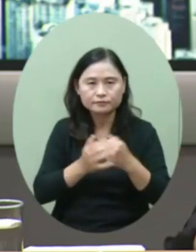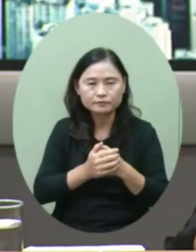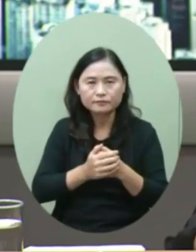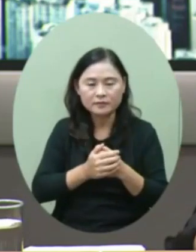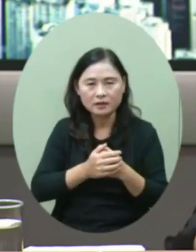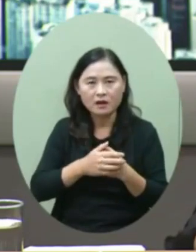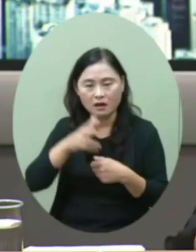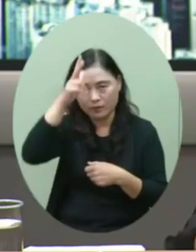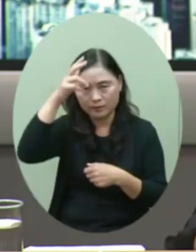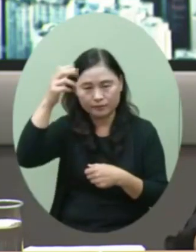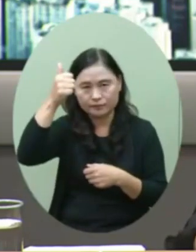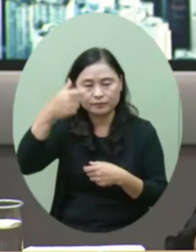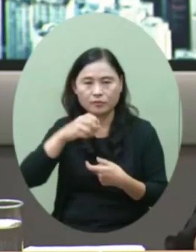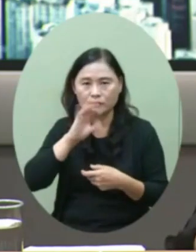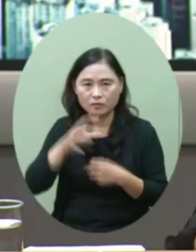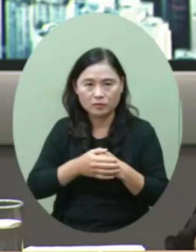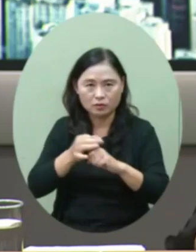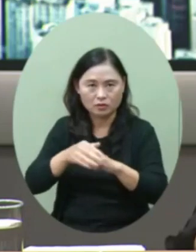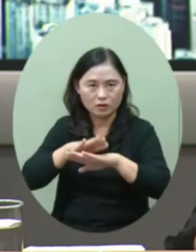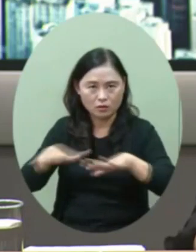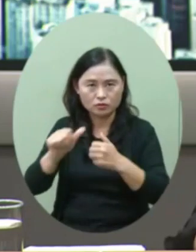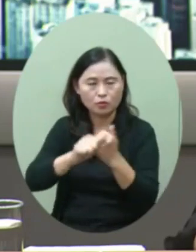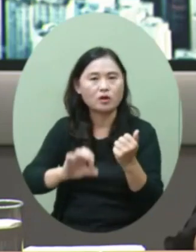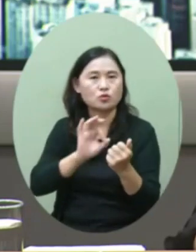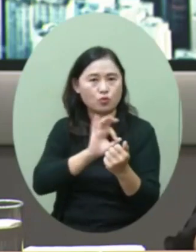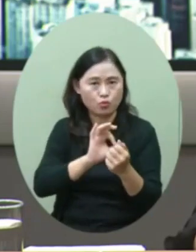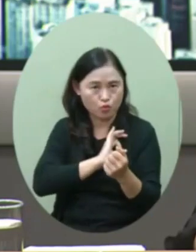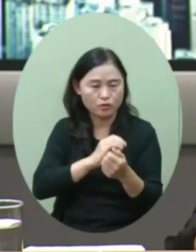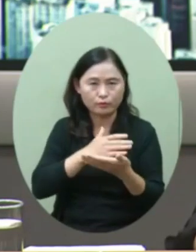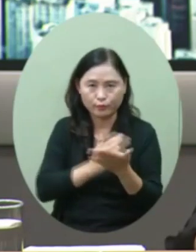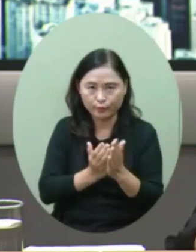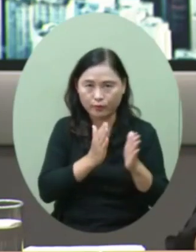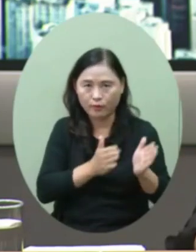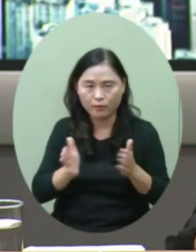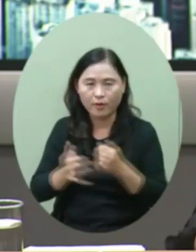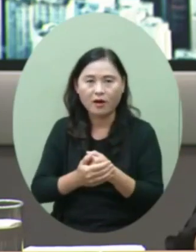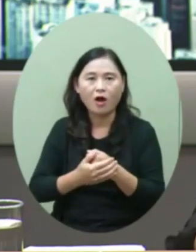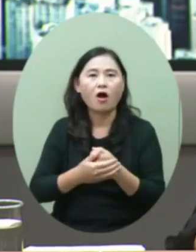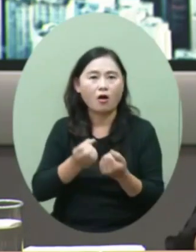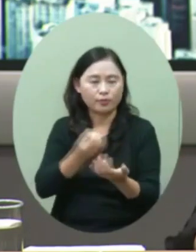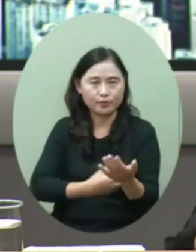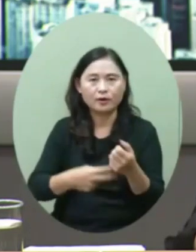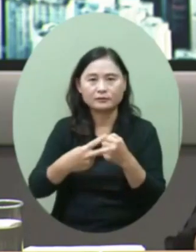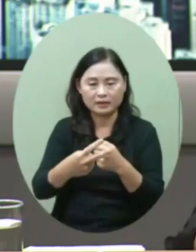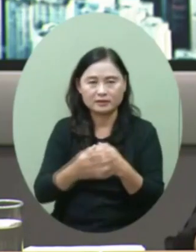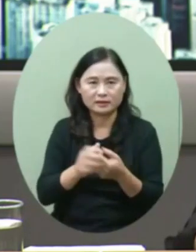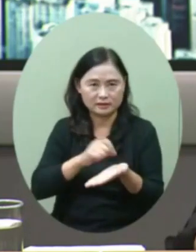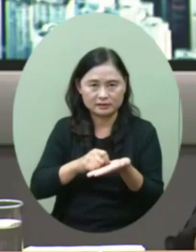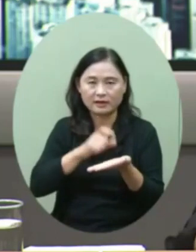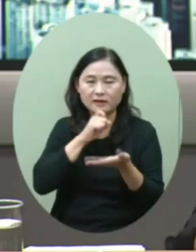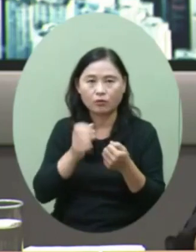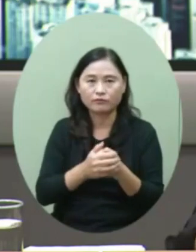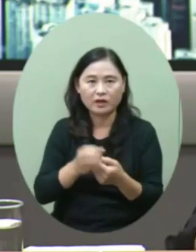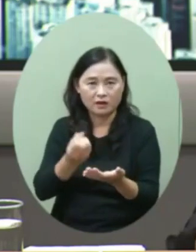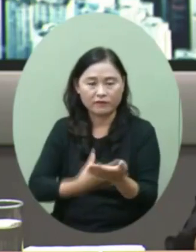see the constitutional aspect, and that is the formation of an